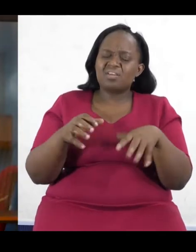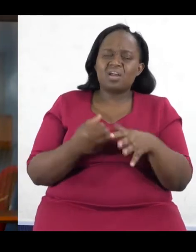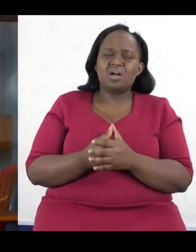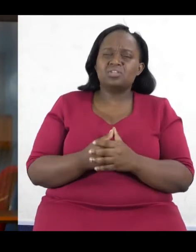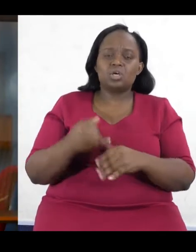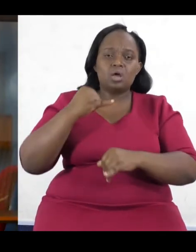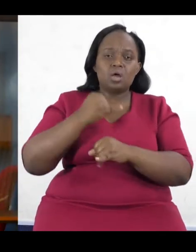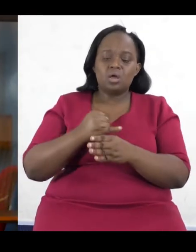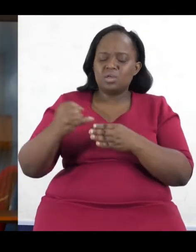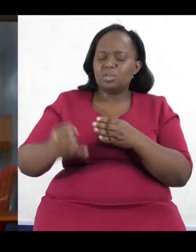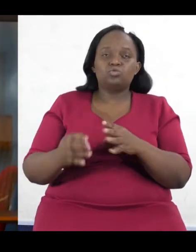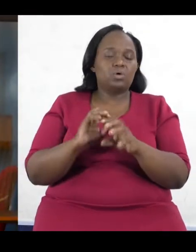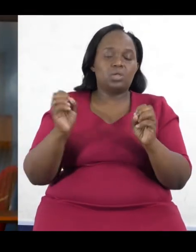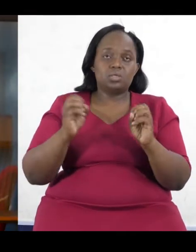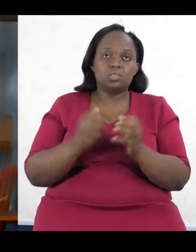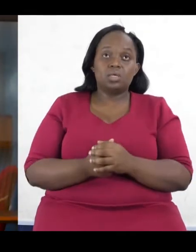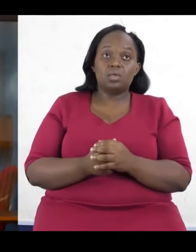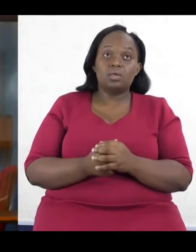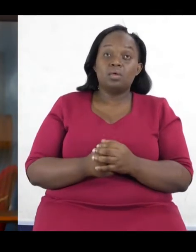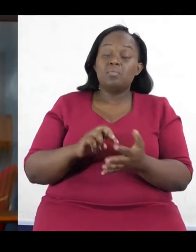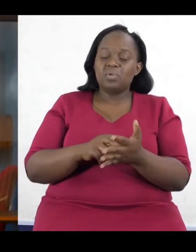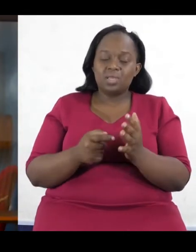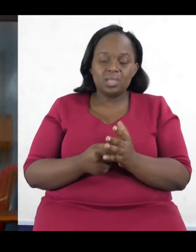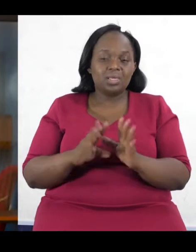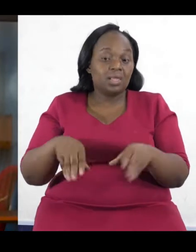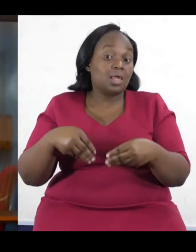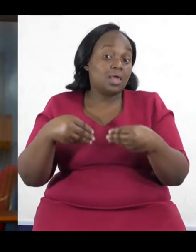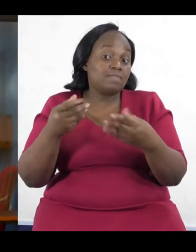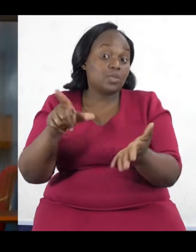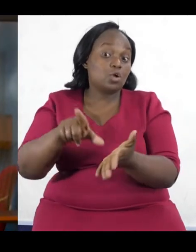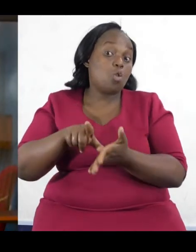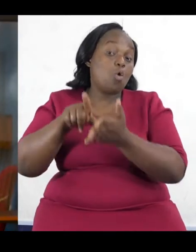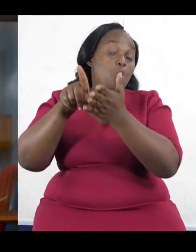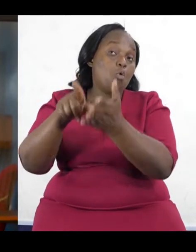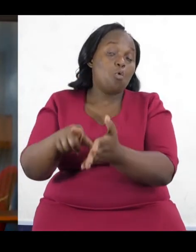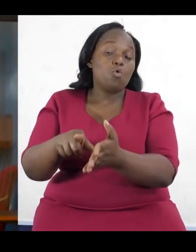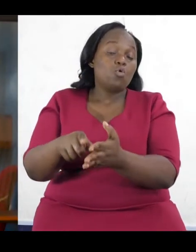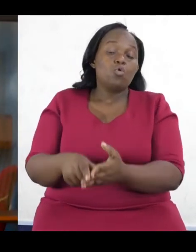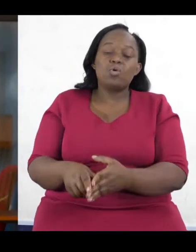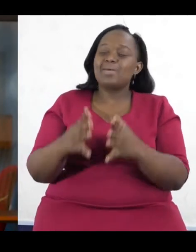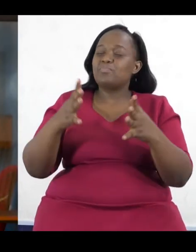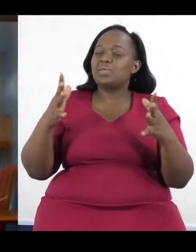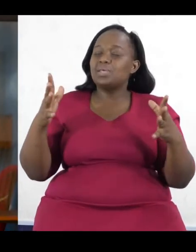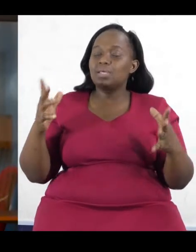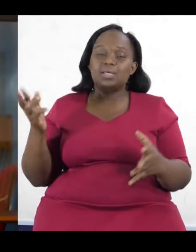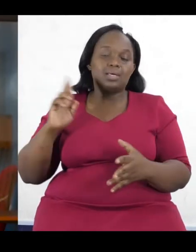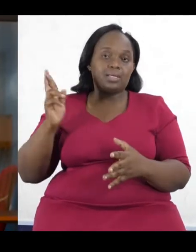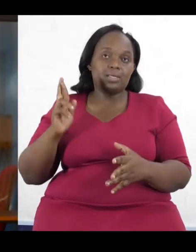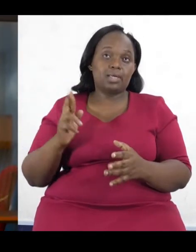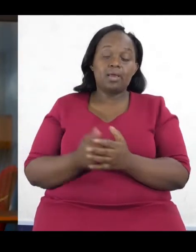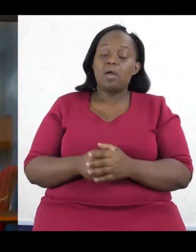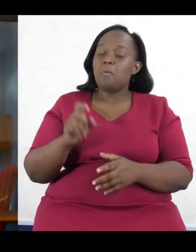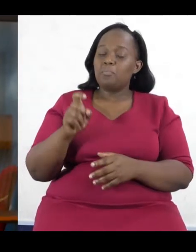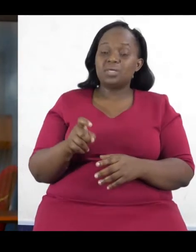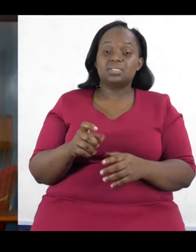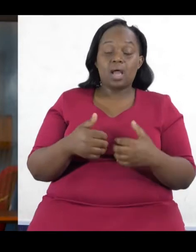normal business. So it means giving them credit is a concern. So what can we do? We need something like a credit guarantee